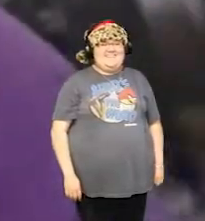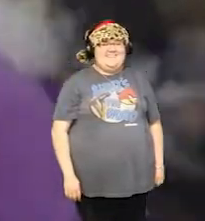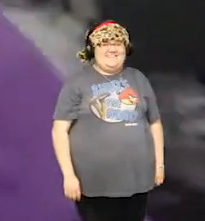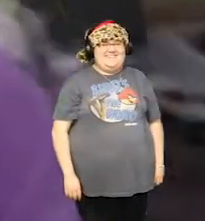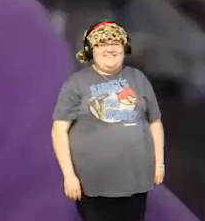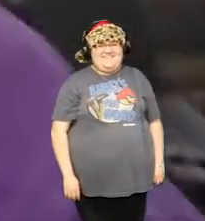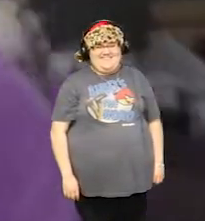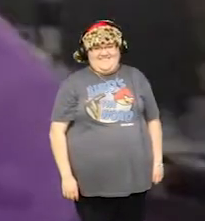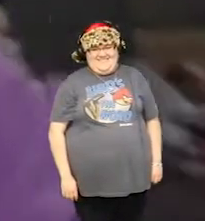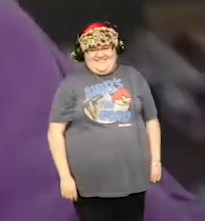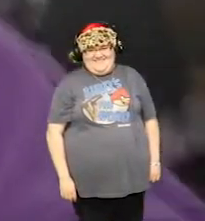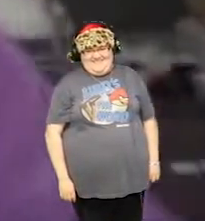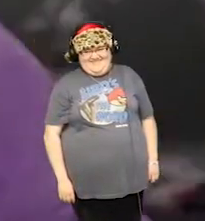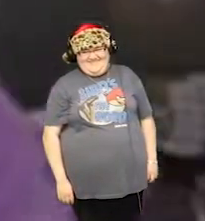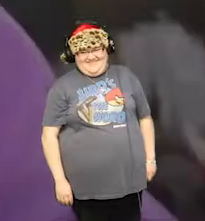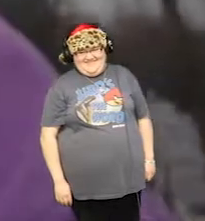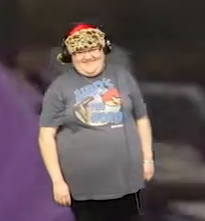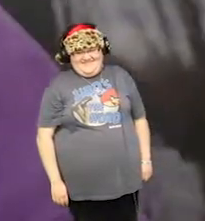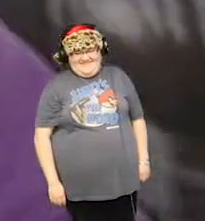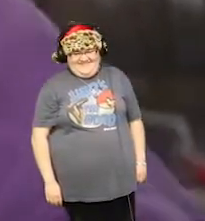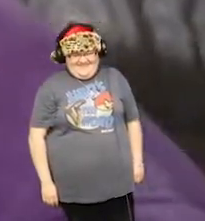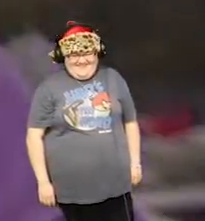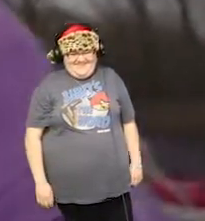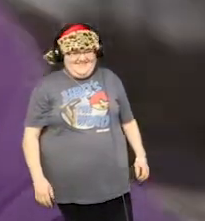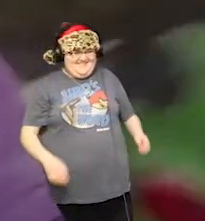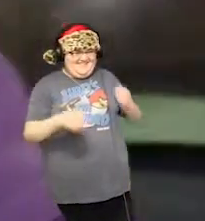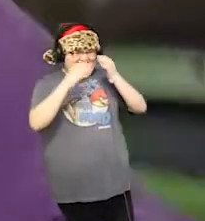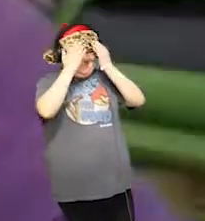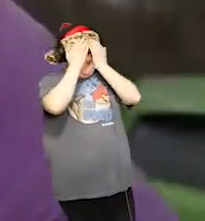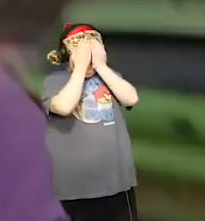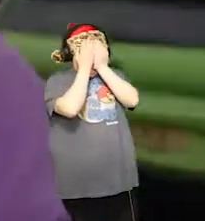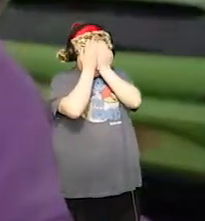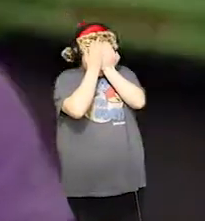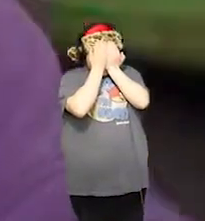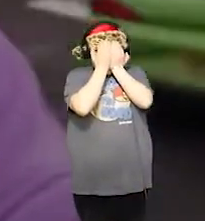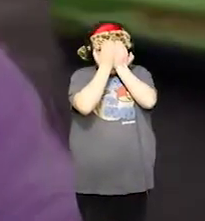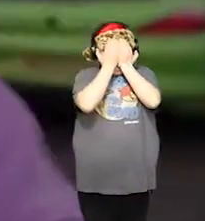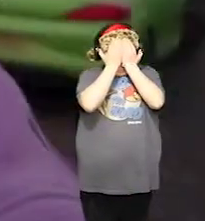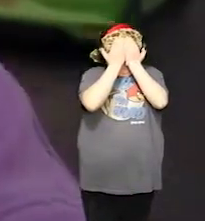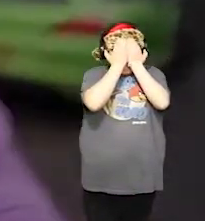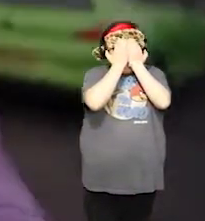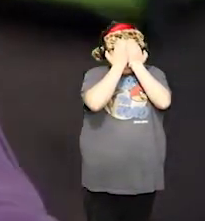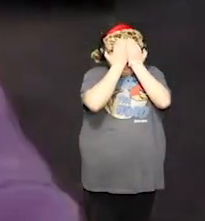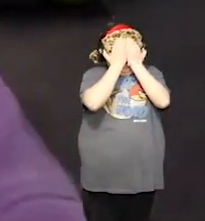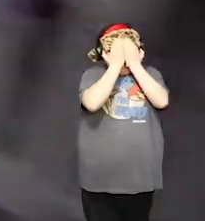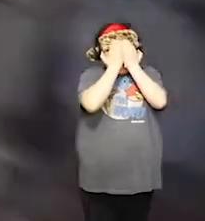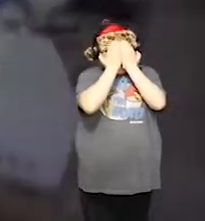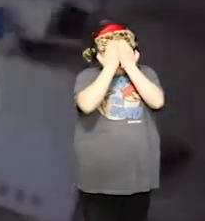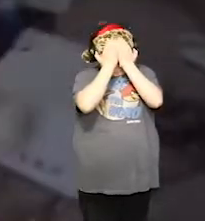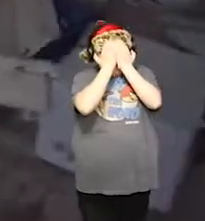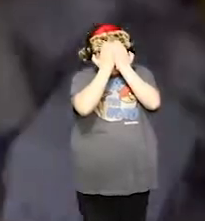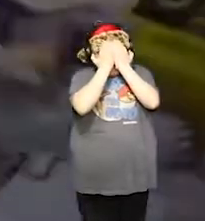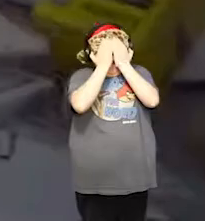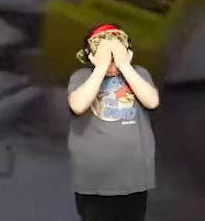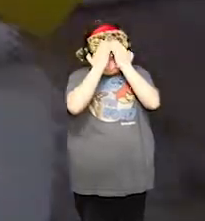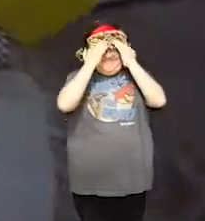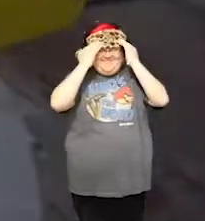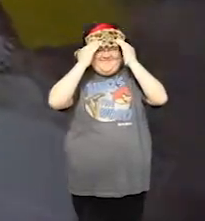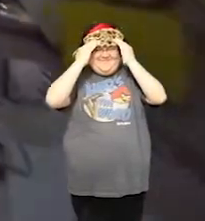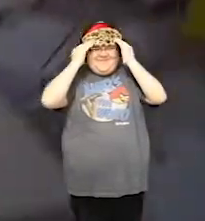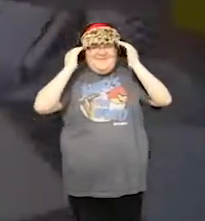God. Boys, before this gets out of hand, quickly go cop your hoodies. They're on sale at 9 p.m. tonight at thetjeffstore.com. I am going home. I do not want anything.